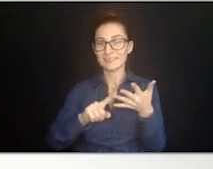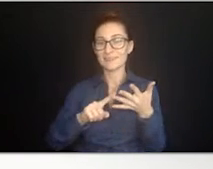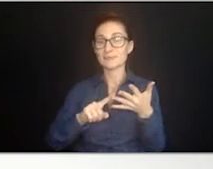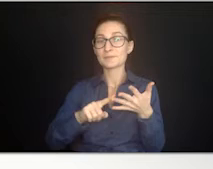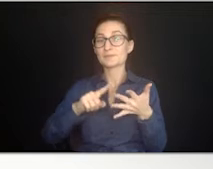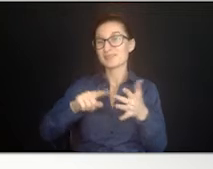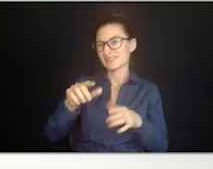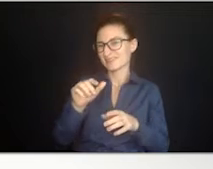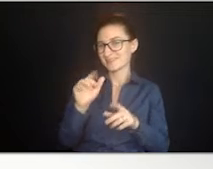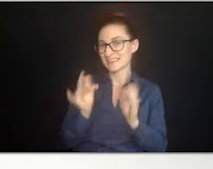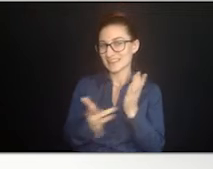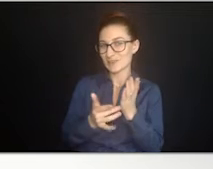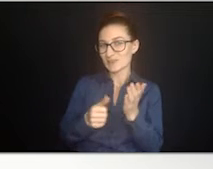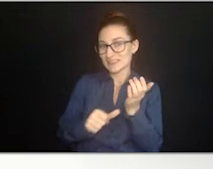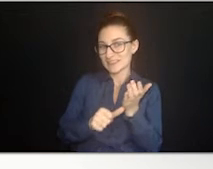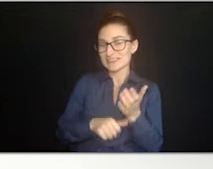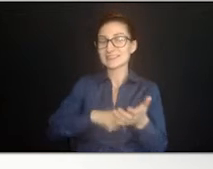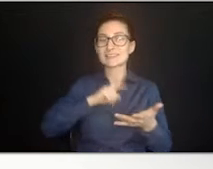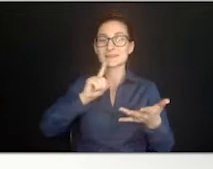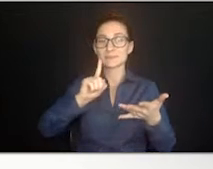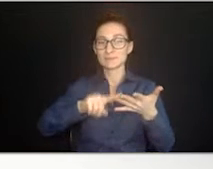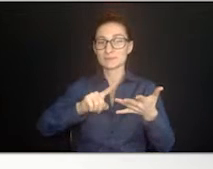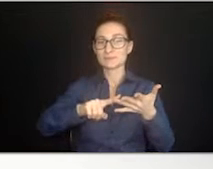assistance, as well as offers a free loan library.